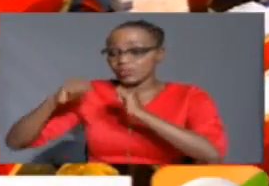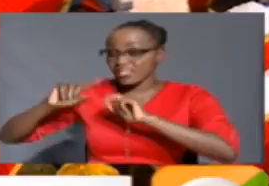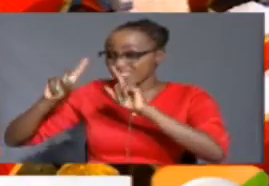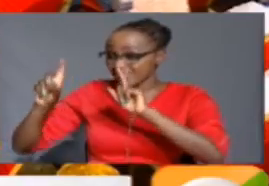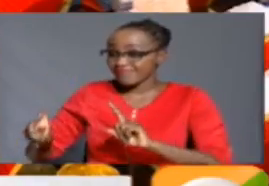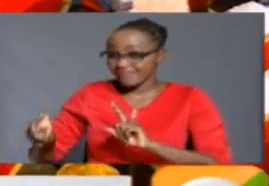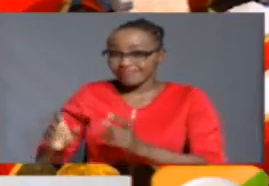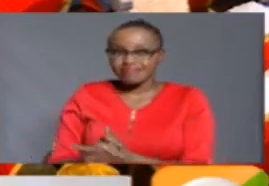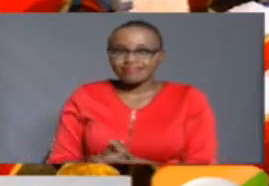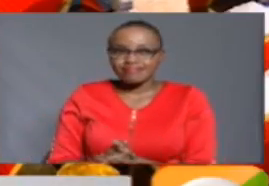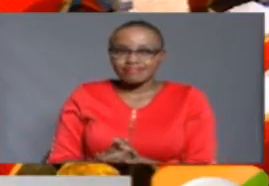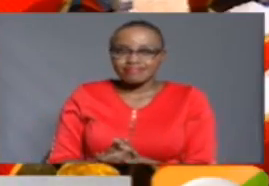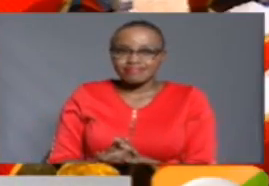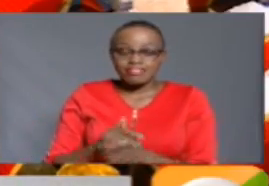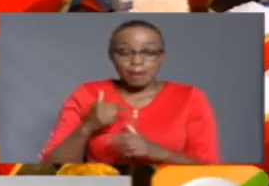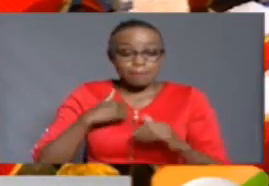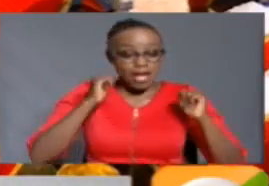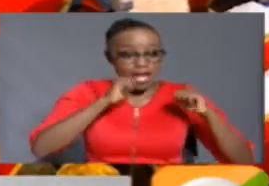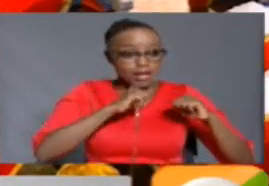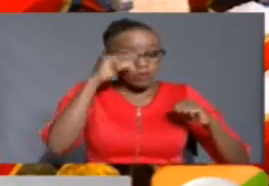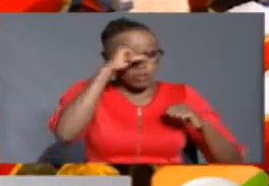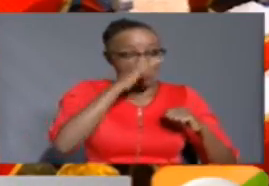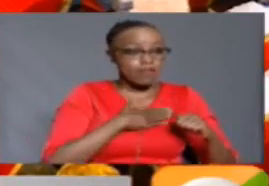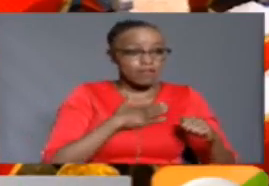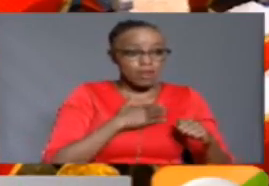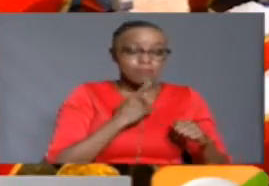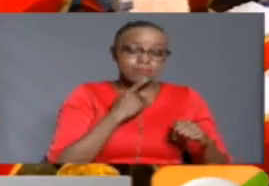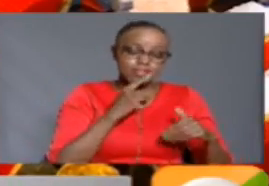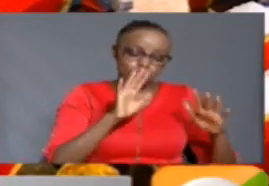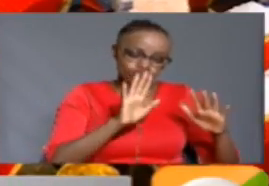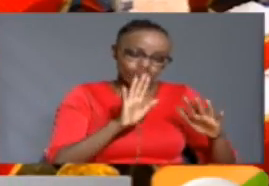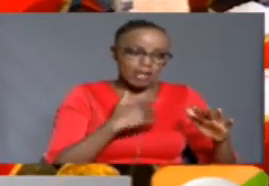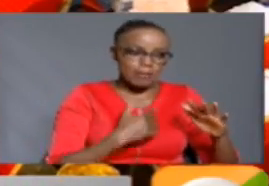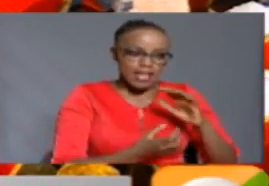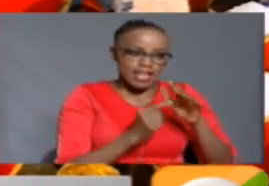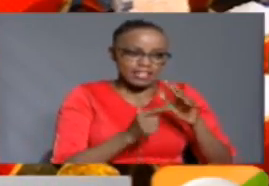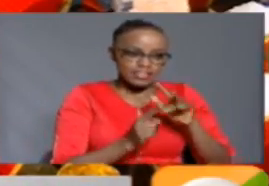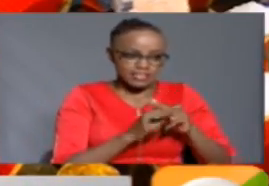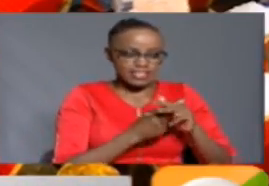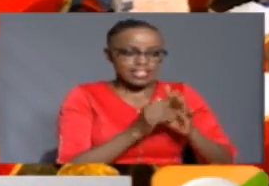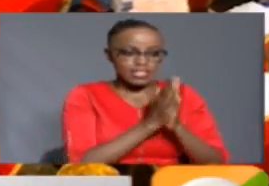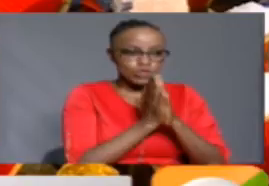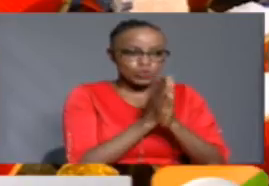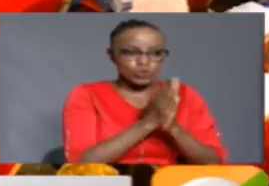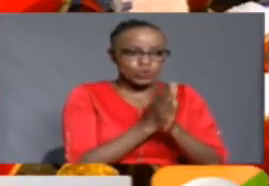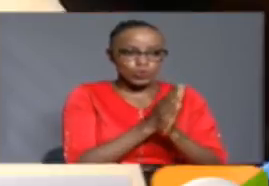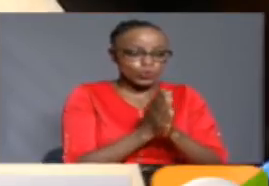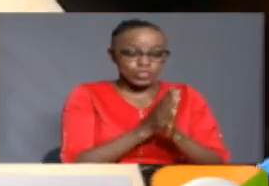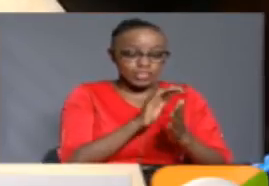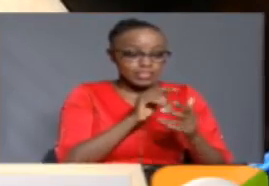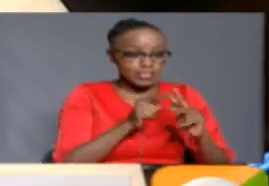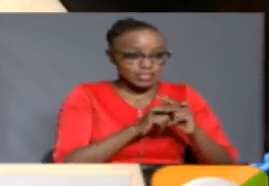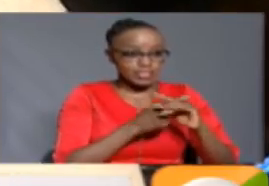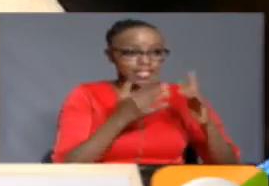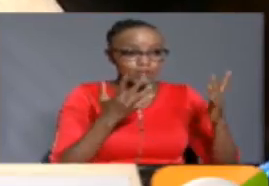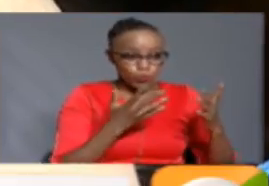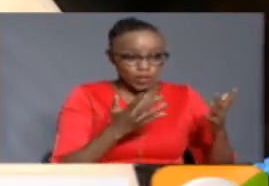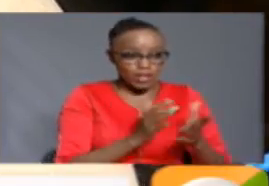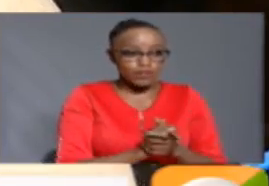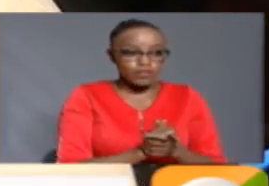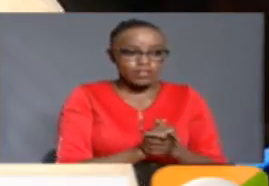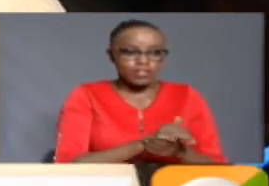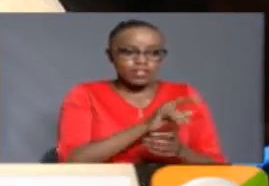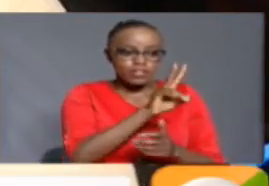them? Do I agree with my governor? Let me start maybe this story from where it began.